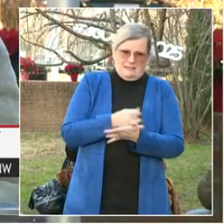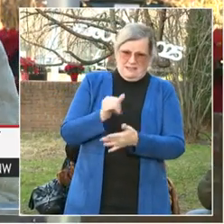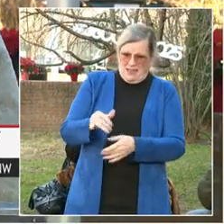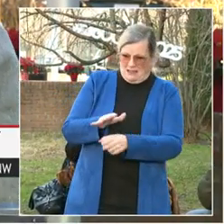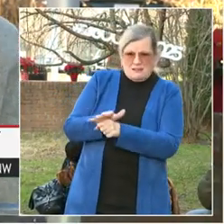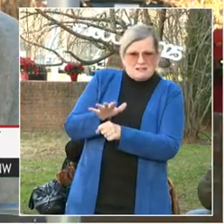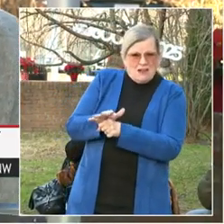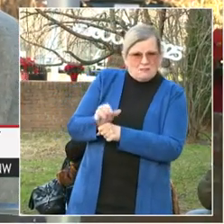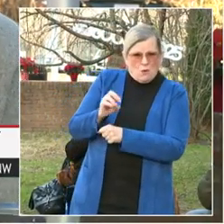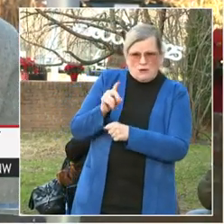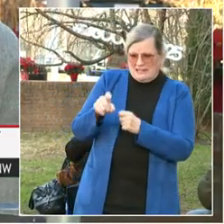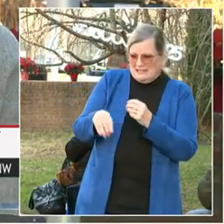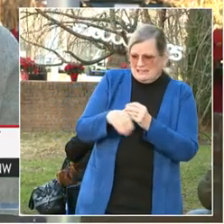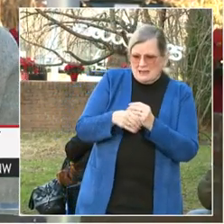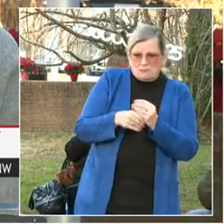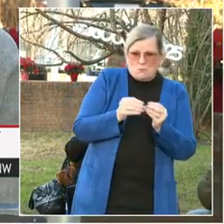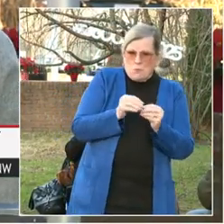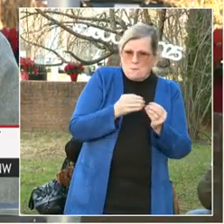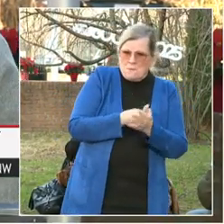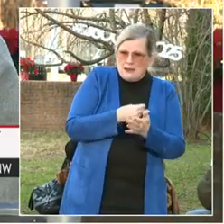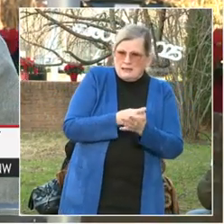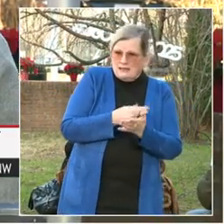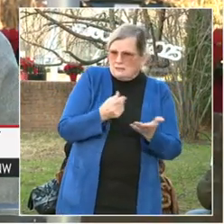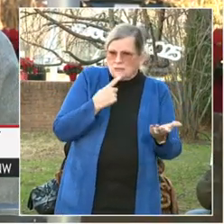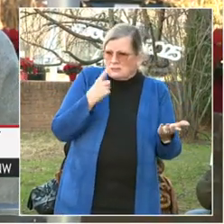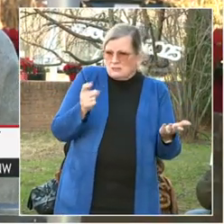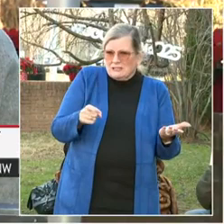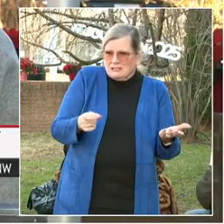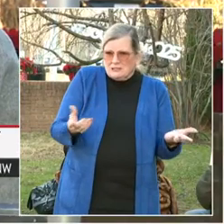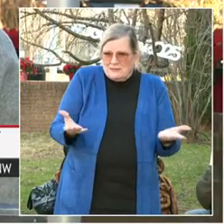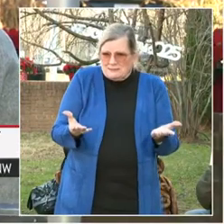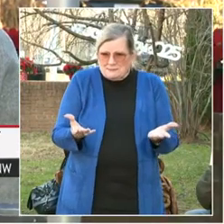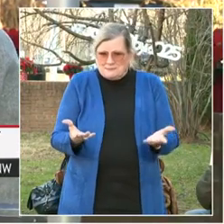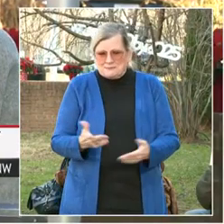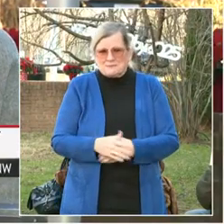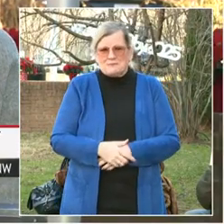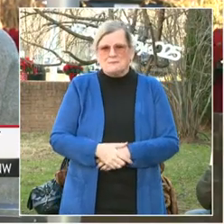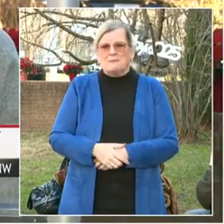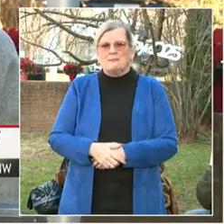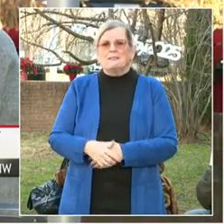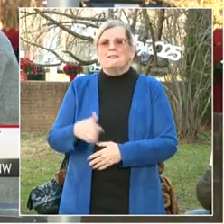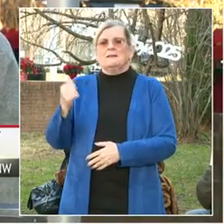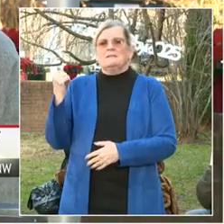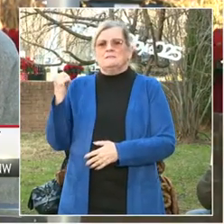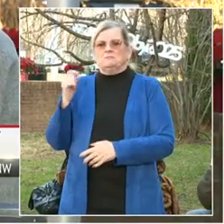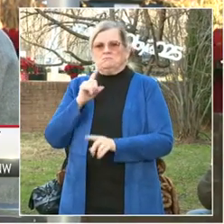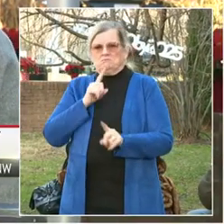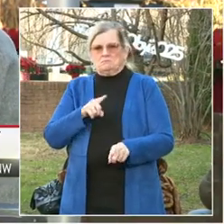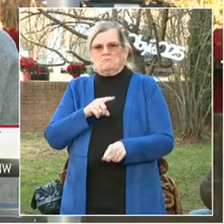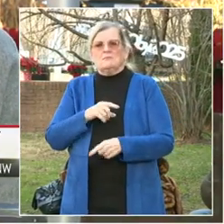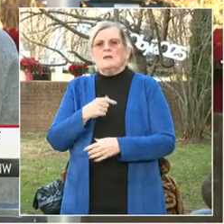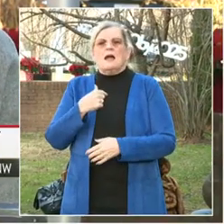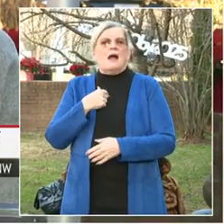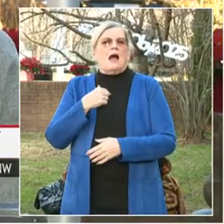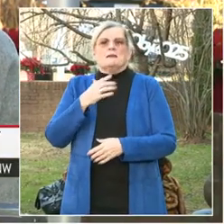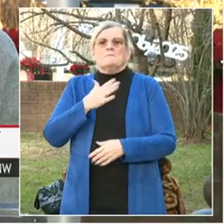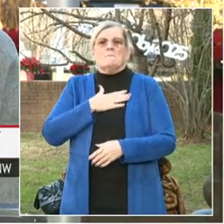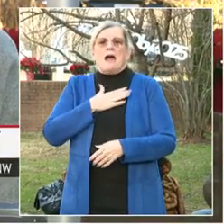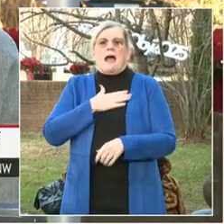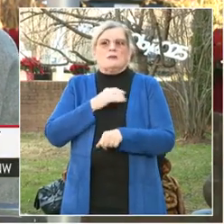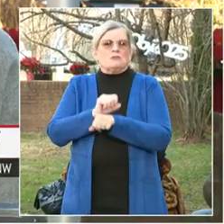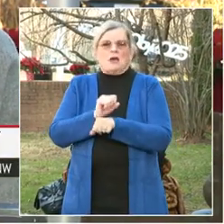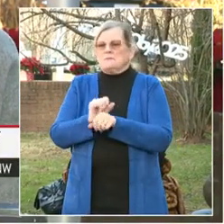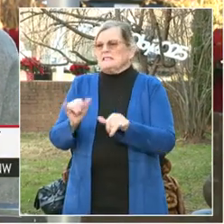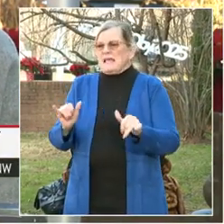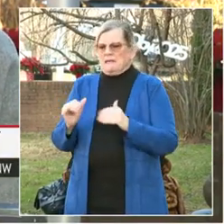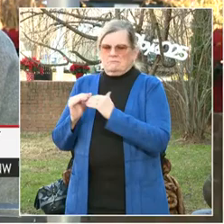council and to keep this we up? will advance our budget request. So I'm going to tell you this, and I tell everybody listening. My job is to tell